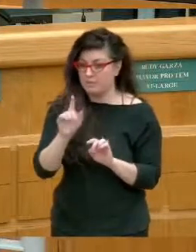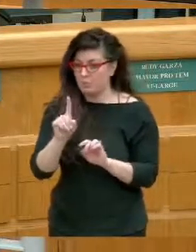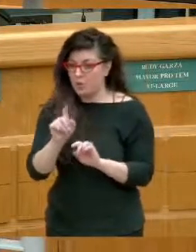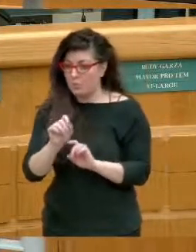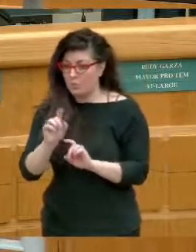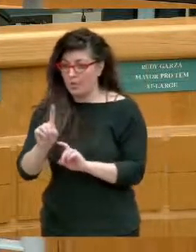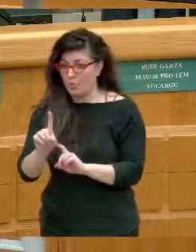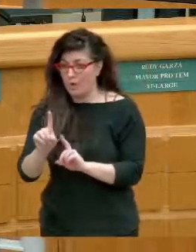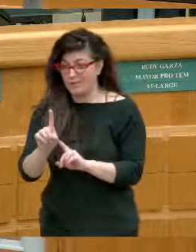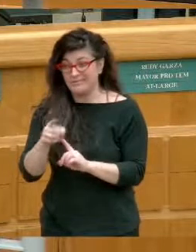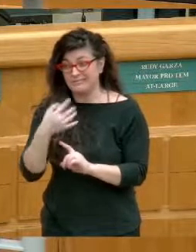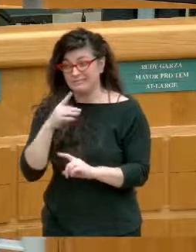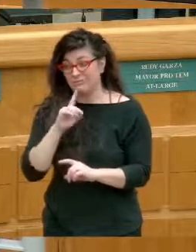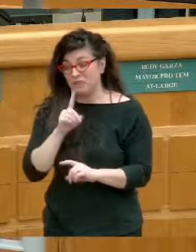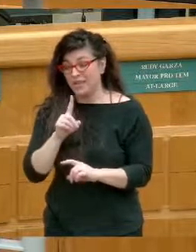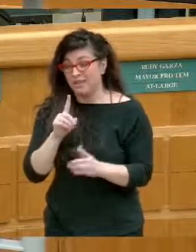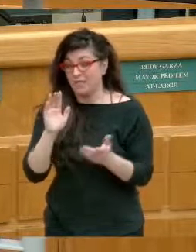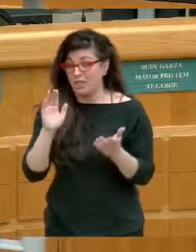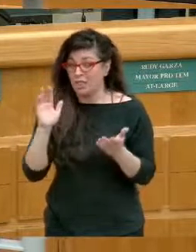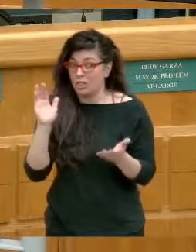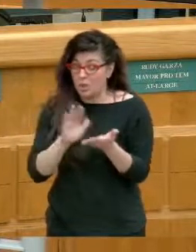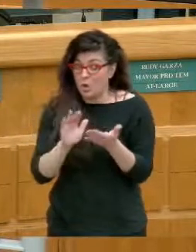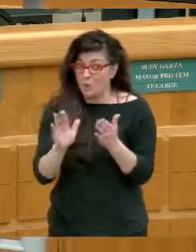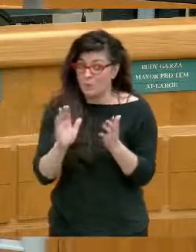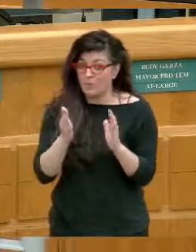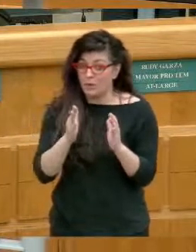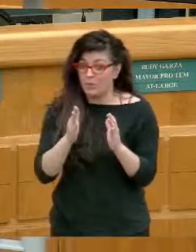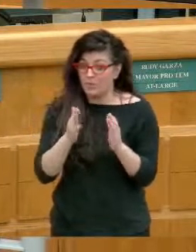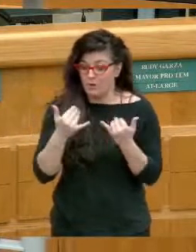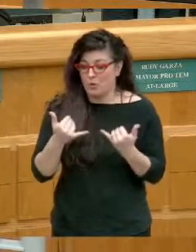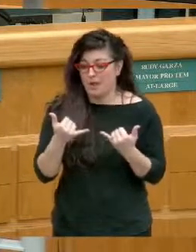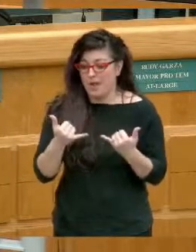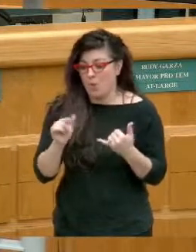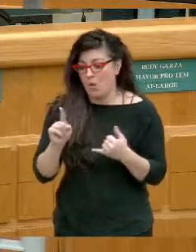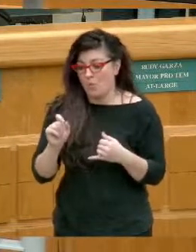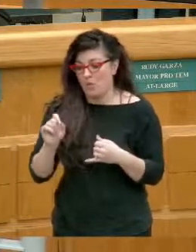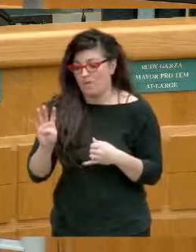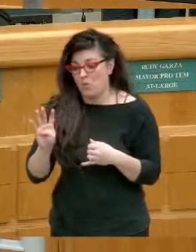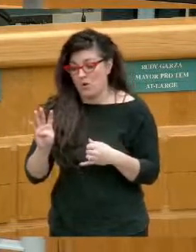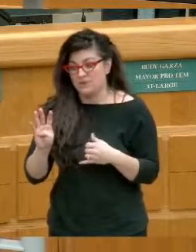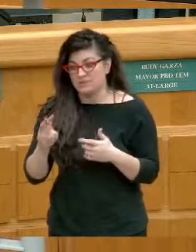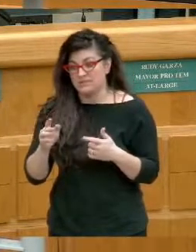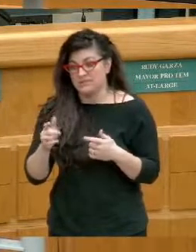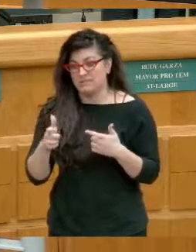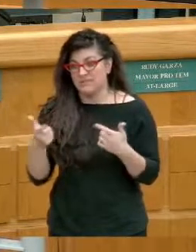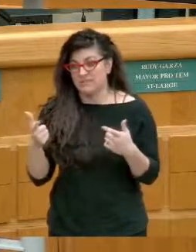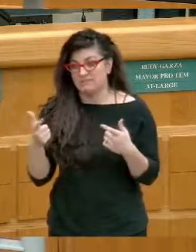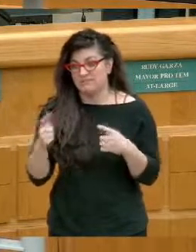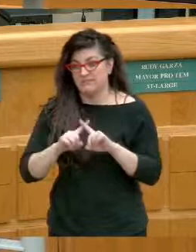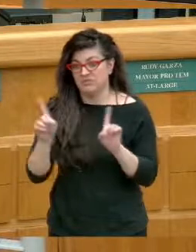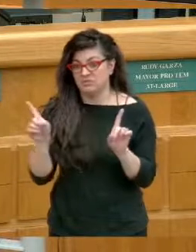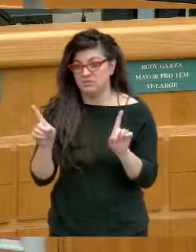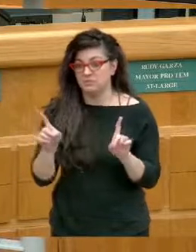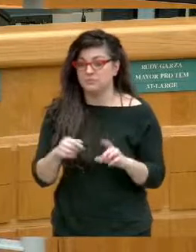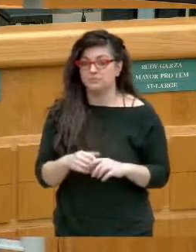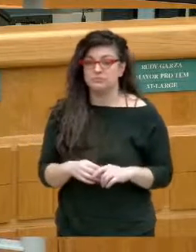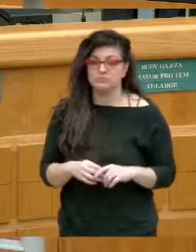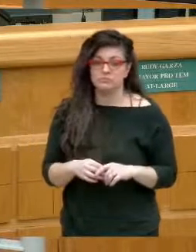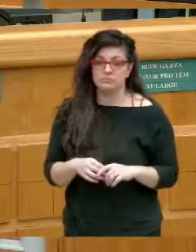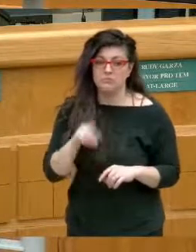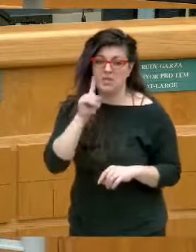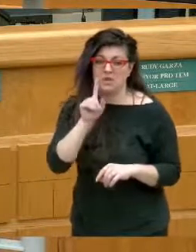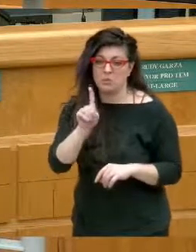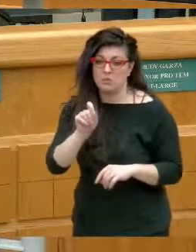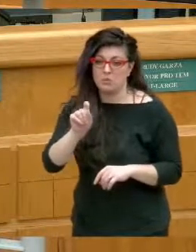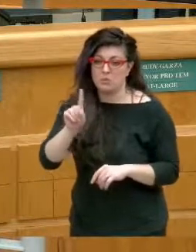too low for what we're at. So I thought that was pretty good. And based